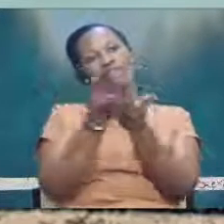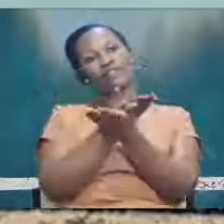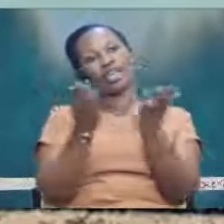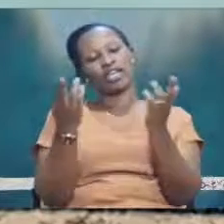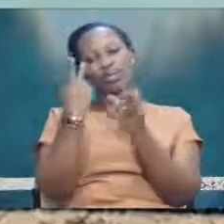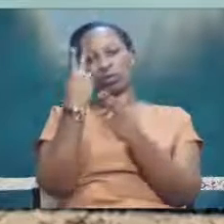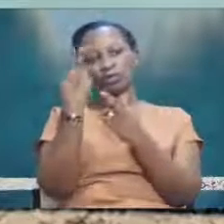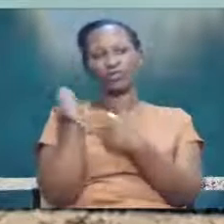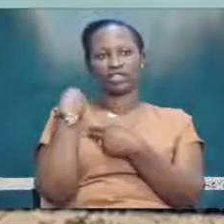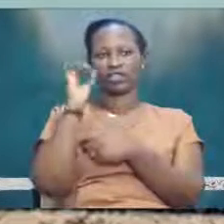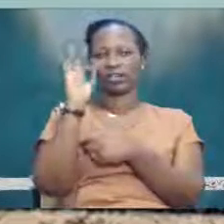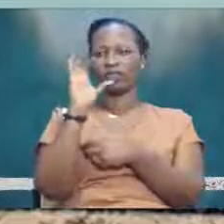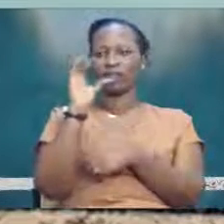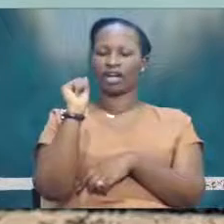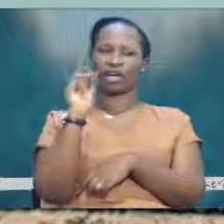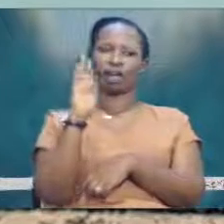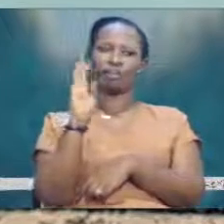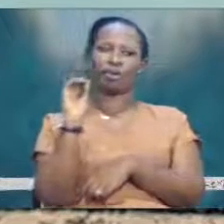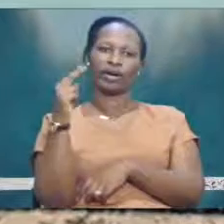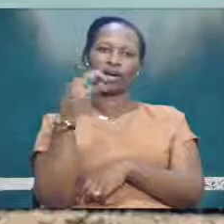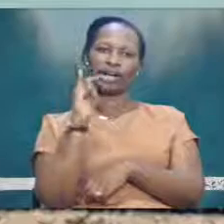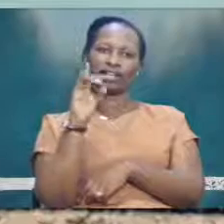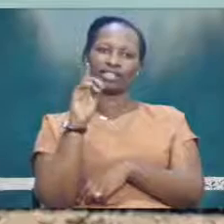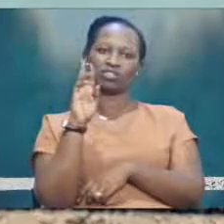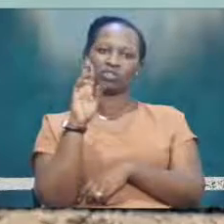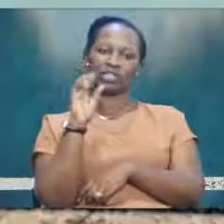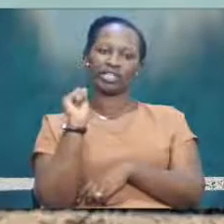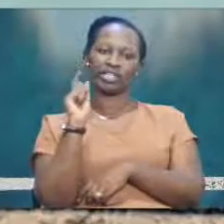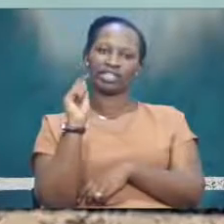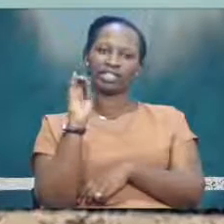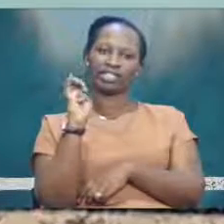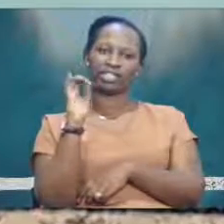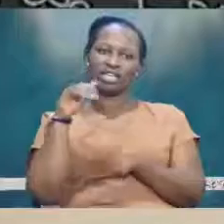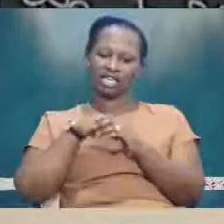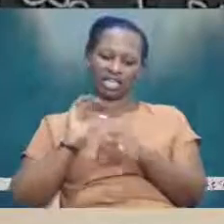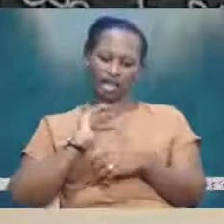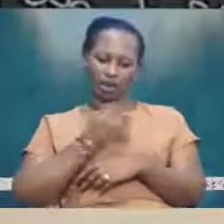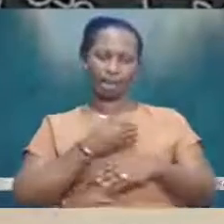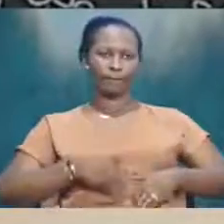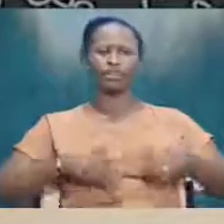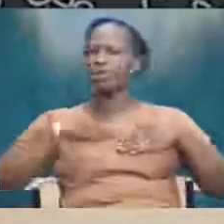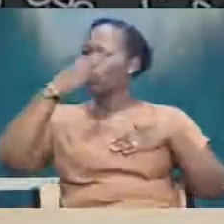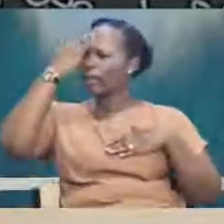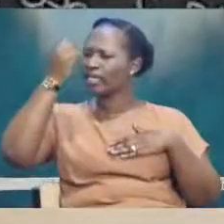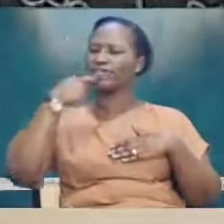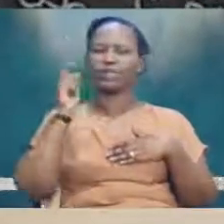2 functions of carbohydrates in our body. Why do we need carbohydrates in our body?